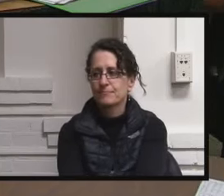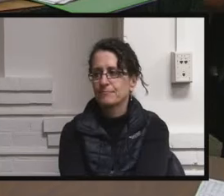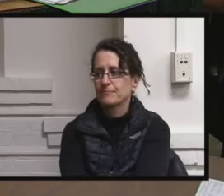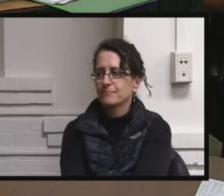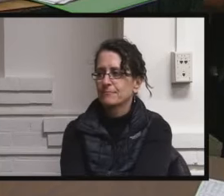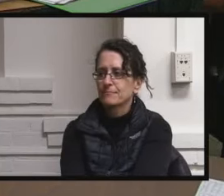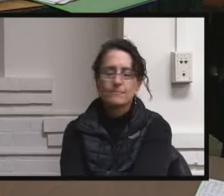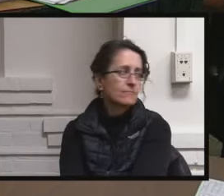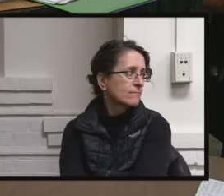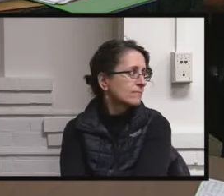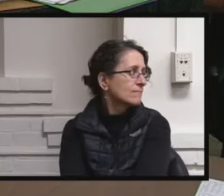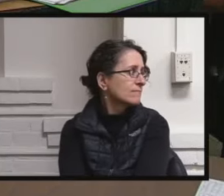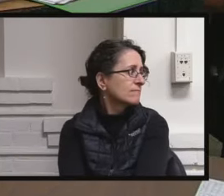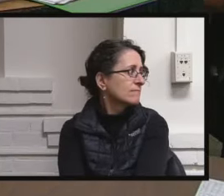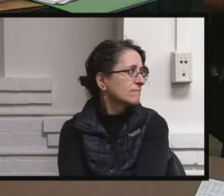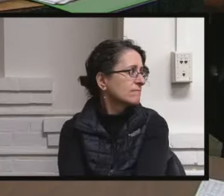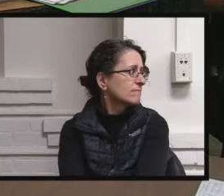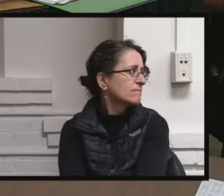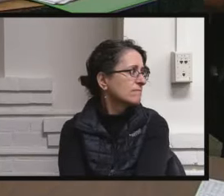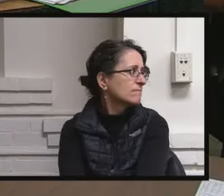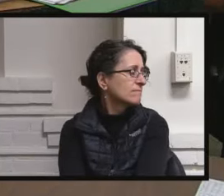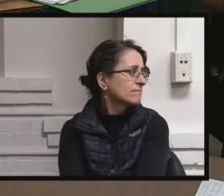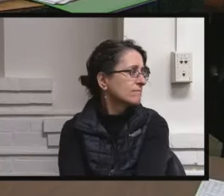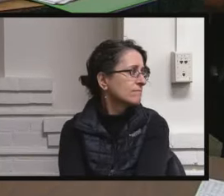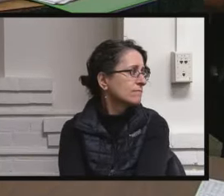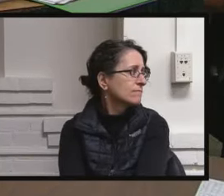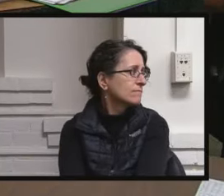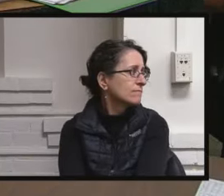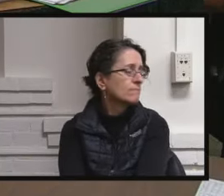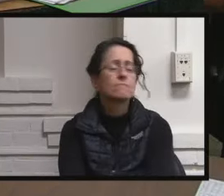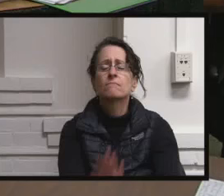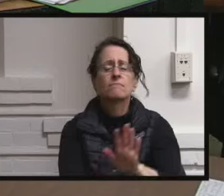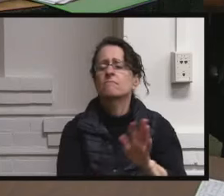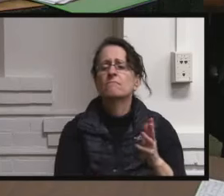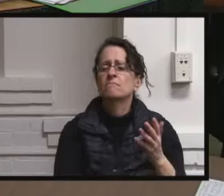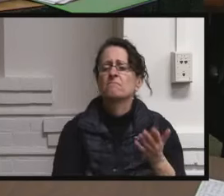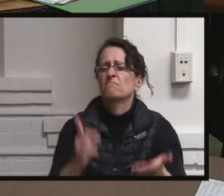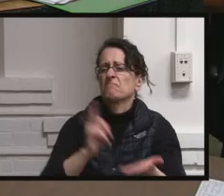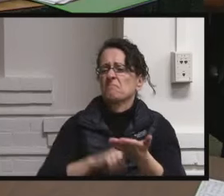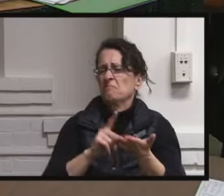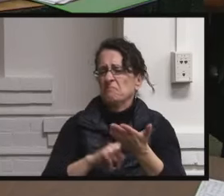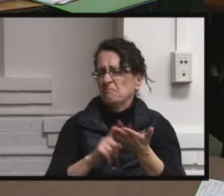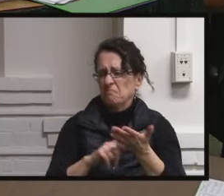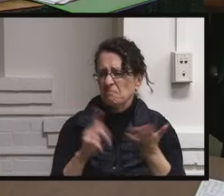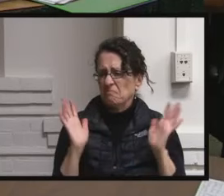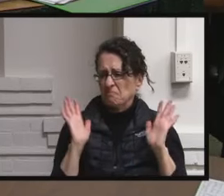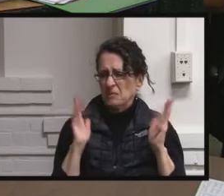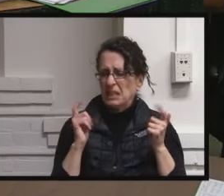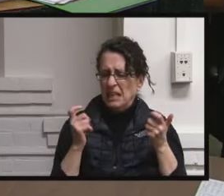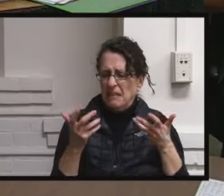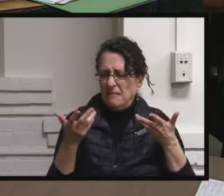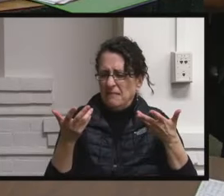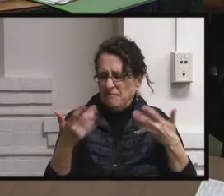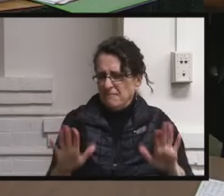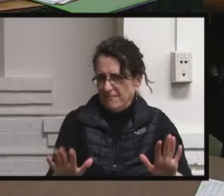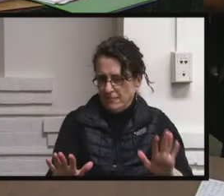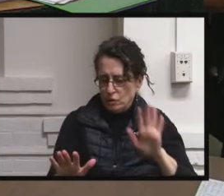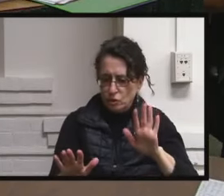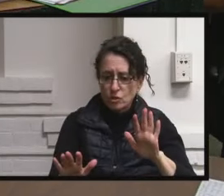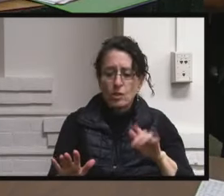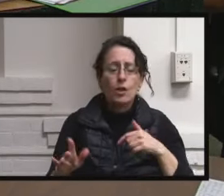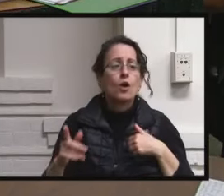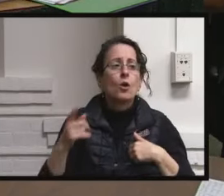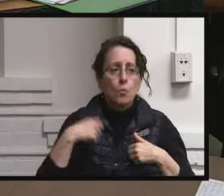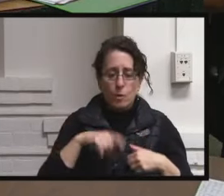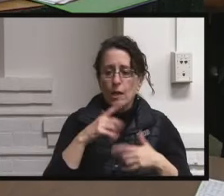So. We're just going to, ask that the specifics of the budget get reviewed so that we can